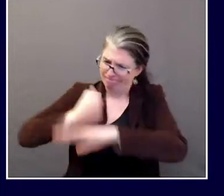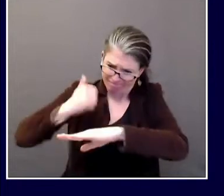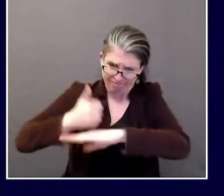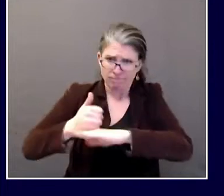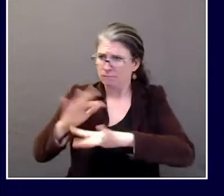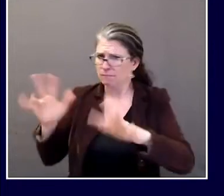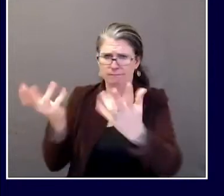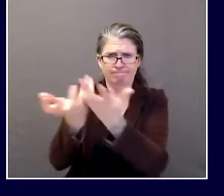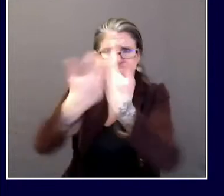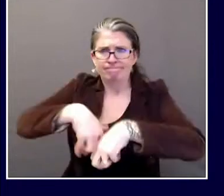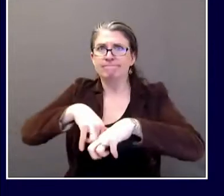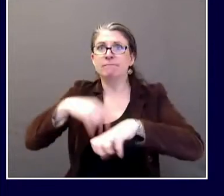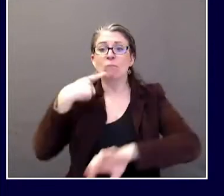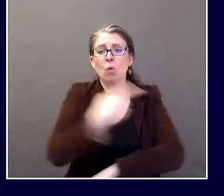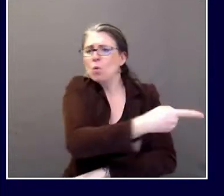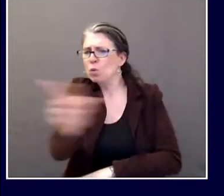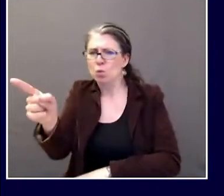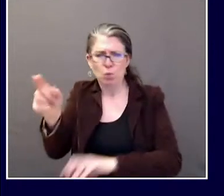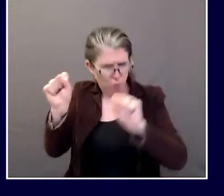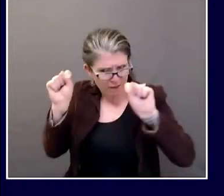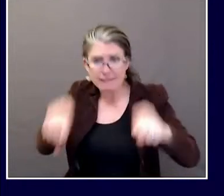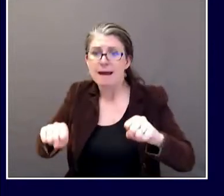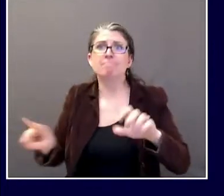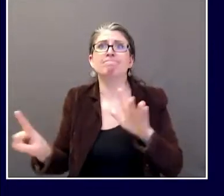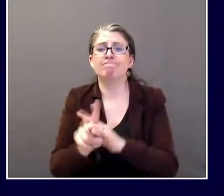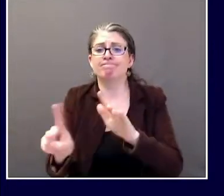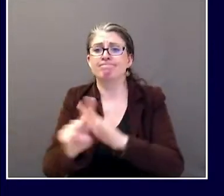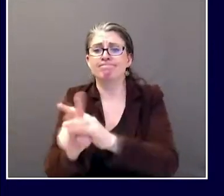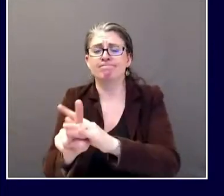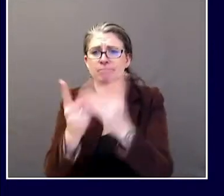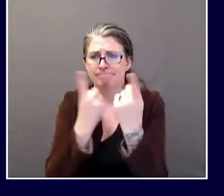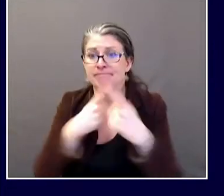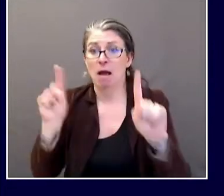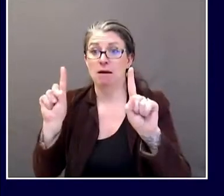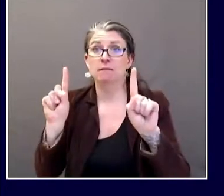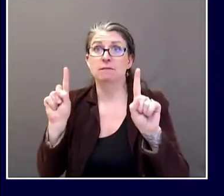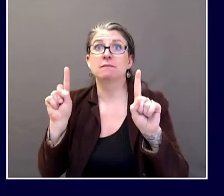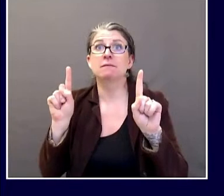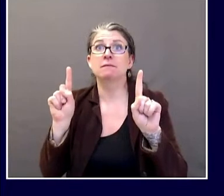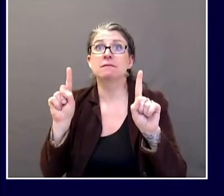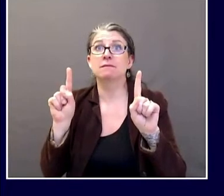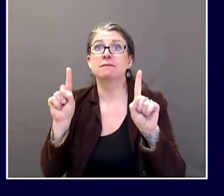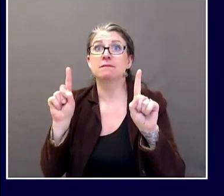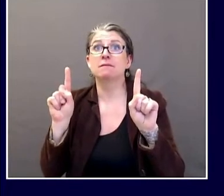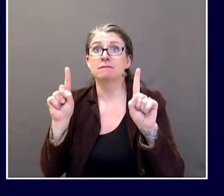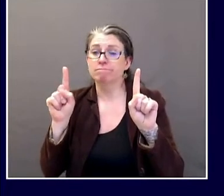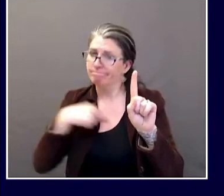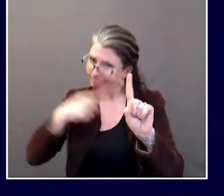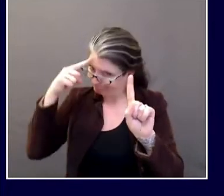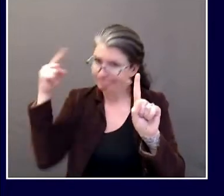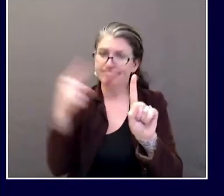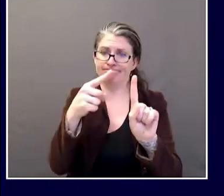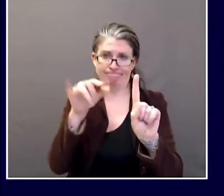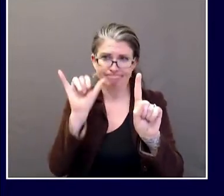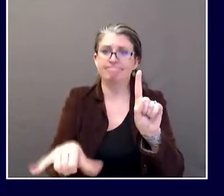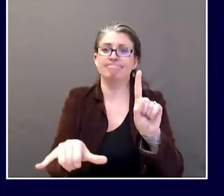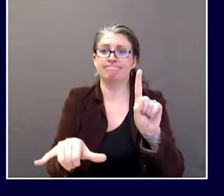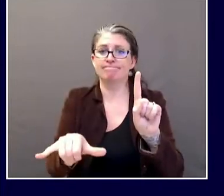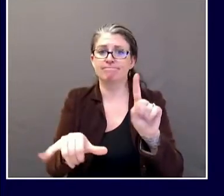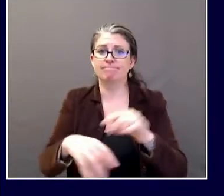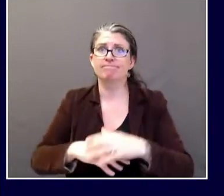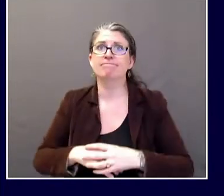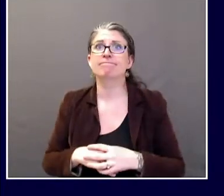get scheduled, and eventually to have a date and time on the calendar when you can go and get vaccinated. Things will hopefully get